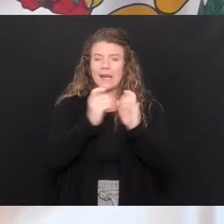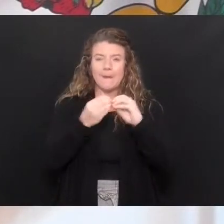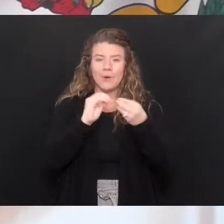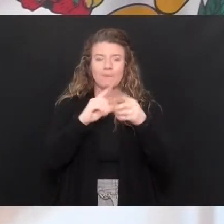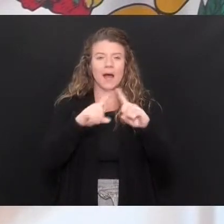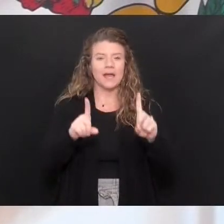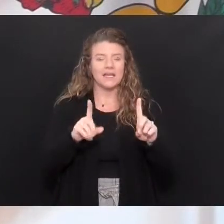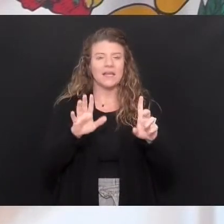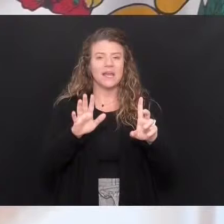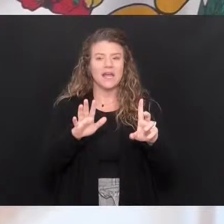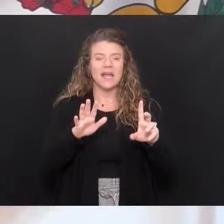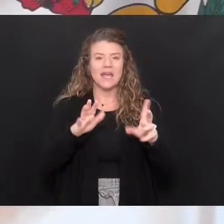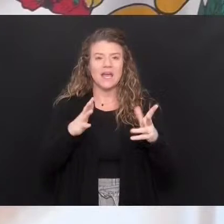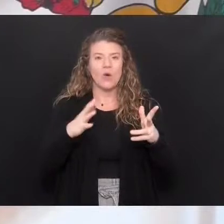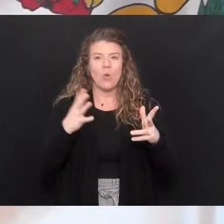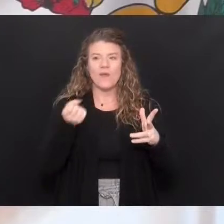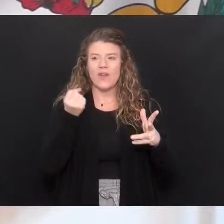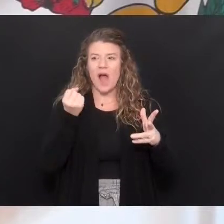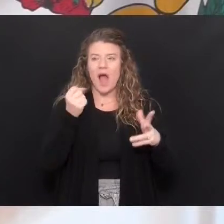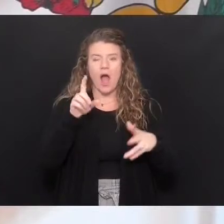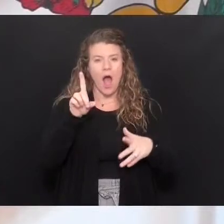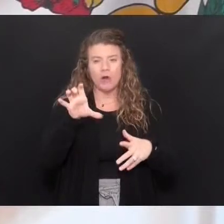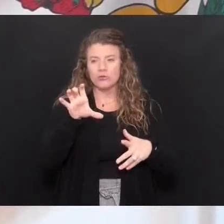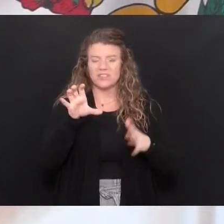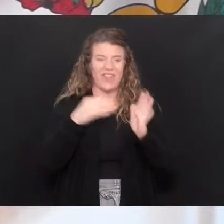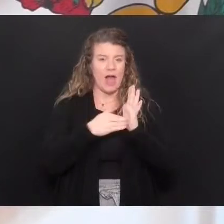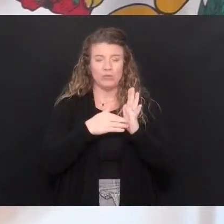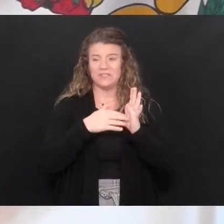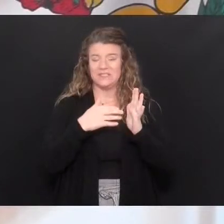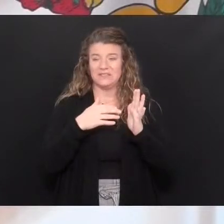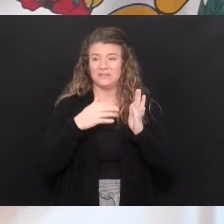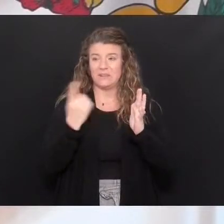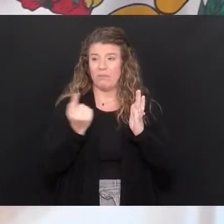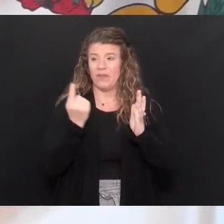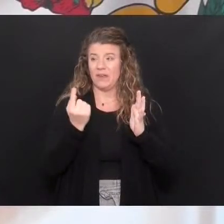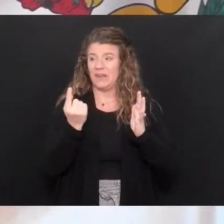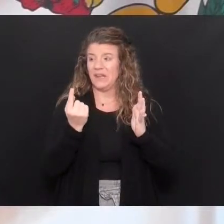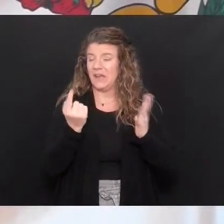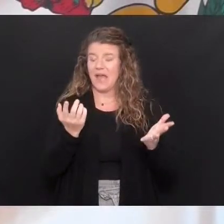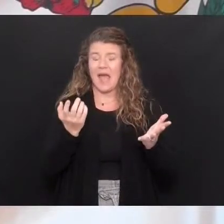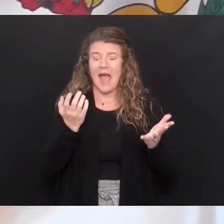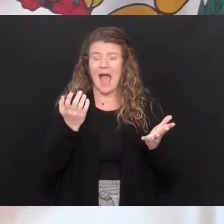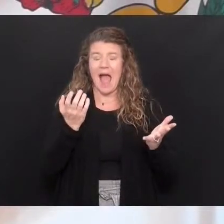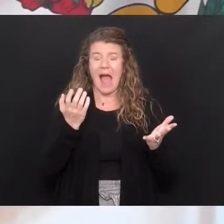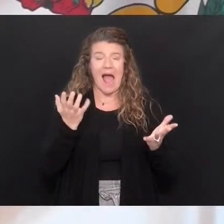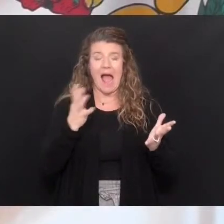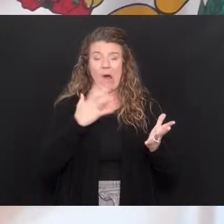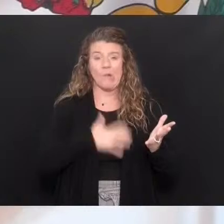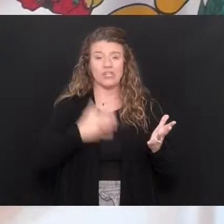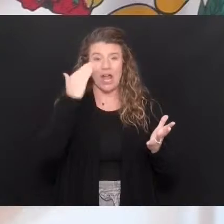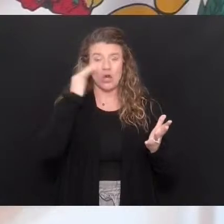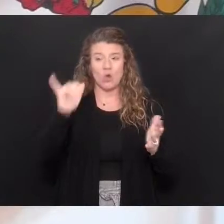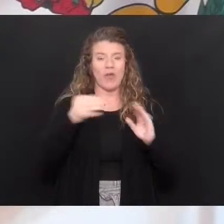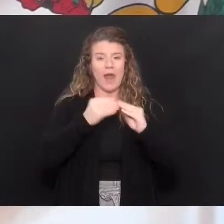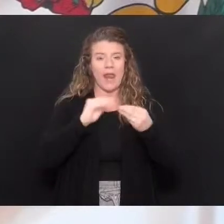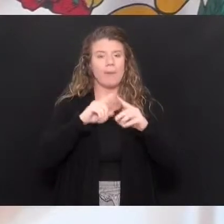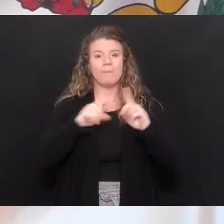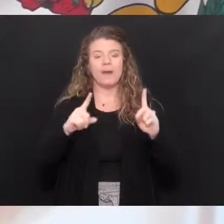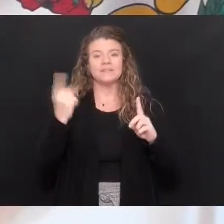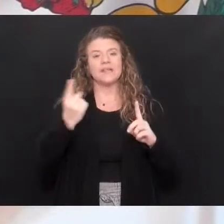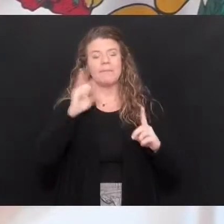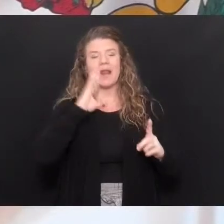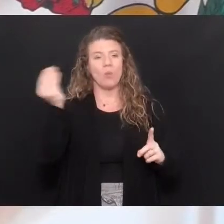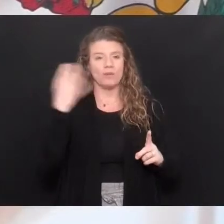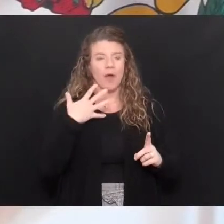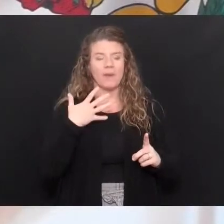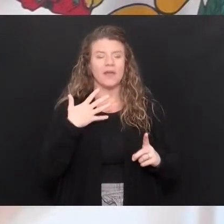but it's hundreds of thousands. I think I wish I could just grab that real quick, but somebody will get that